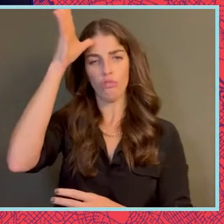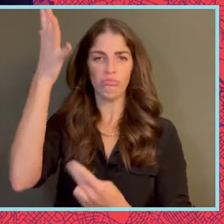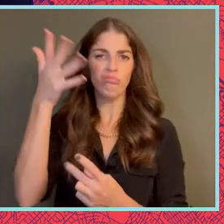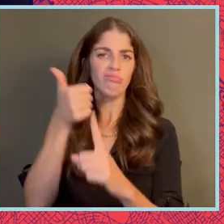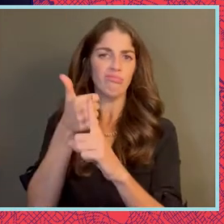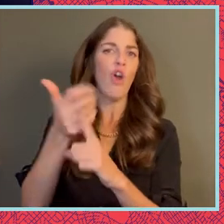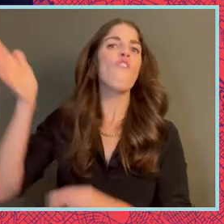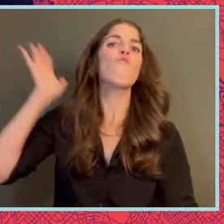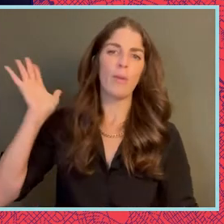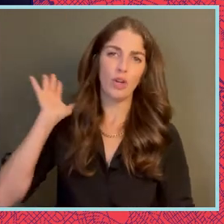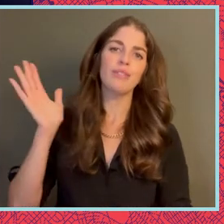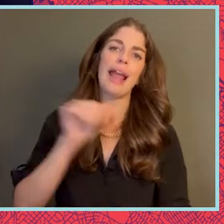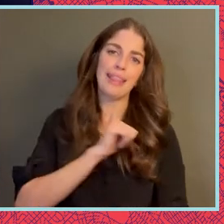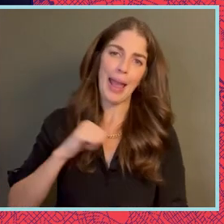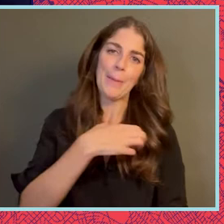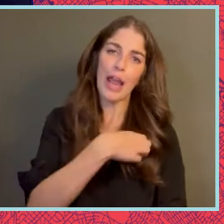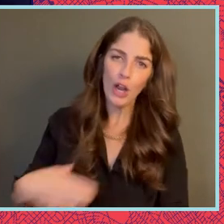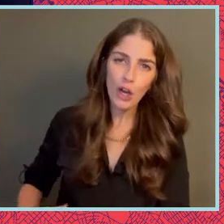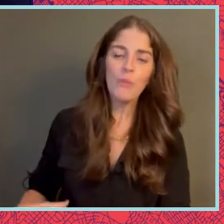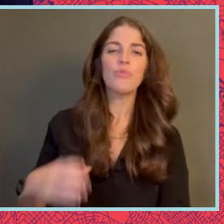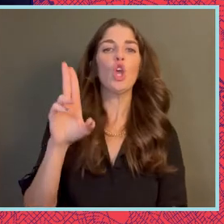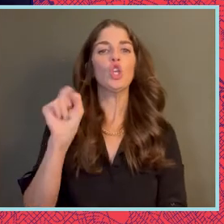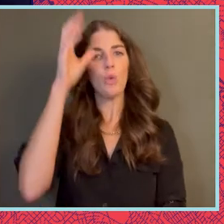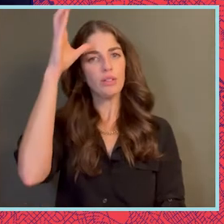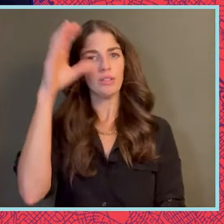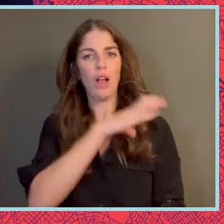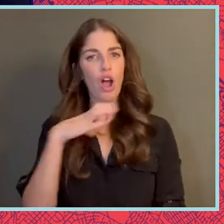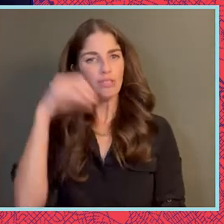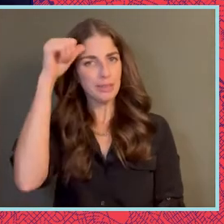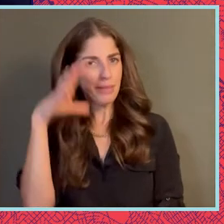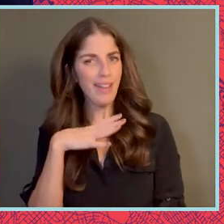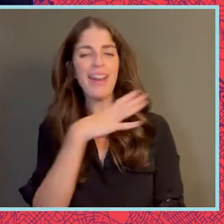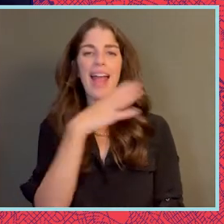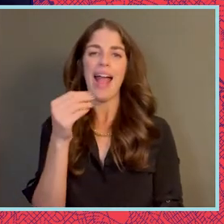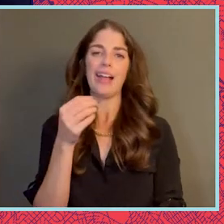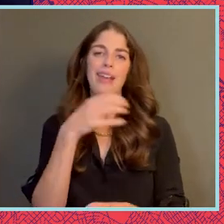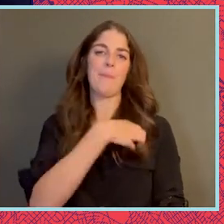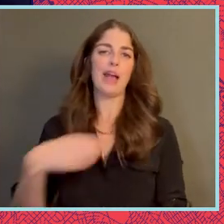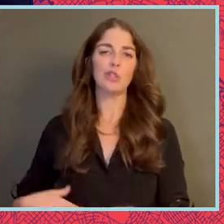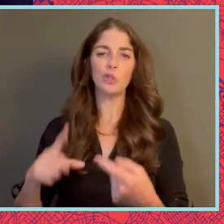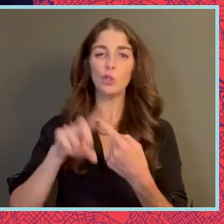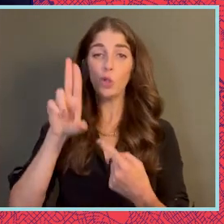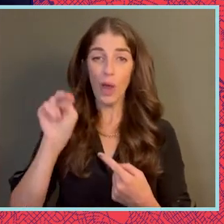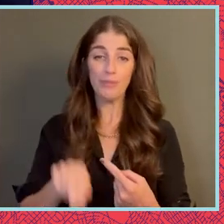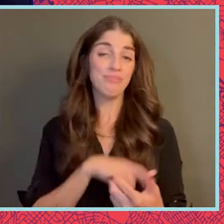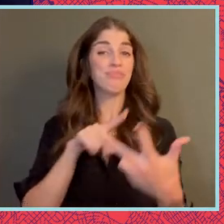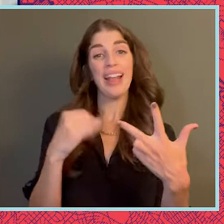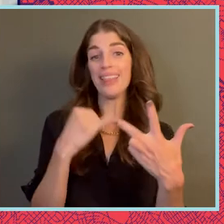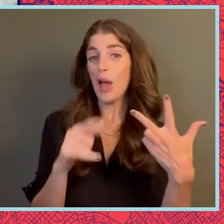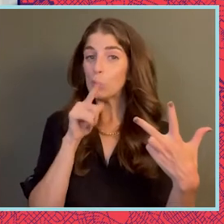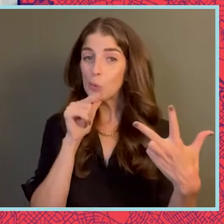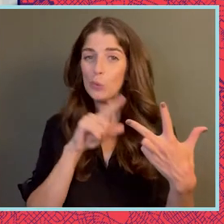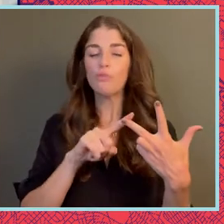mayor, civil rights leader, U.S. congressman, and U.S. ambassador to the United Nations. And finally, we have